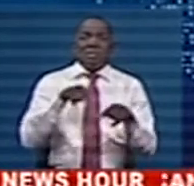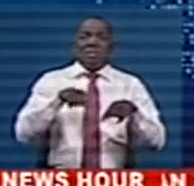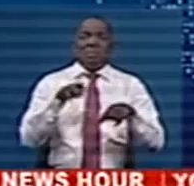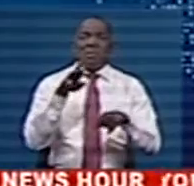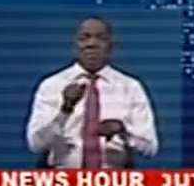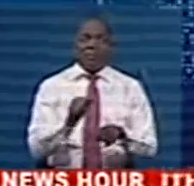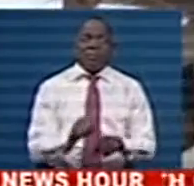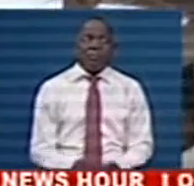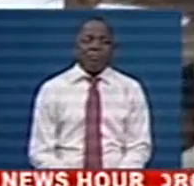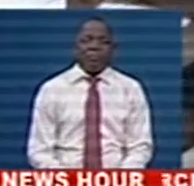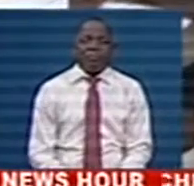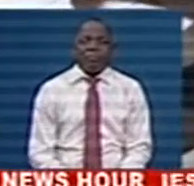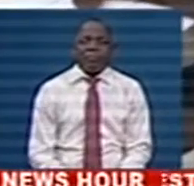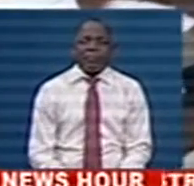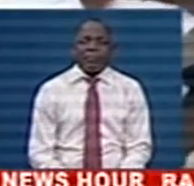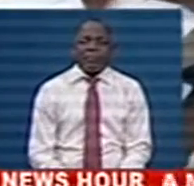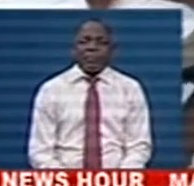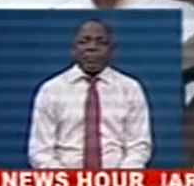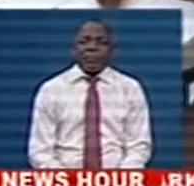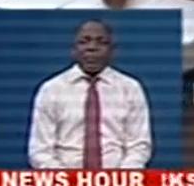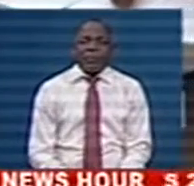Accra.